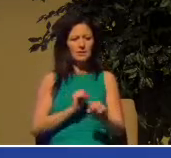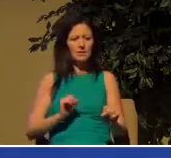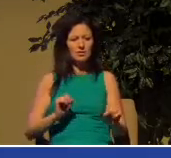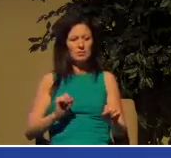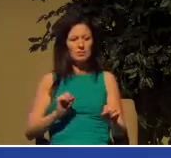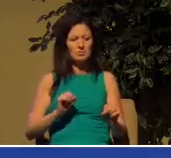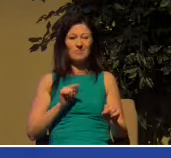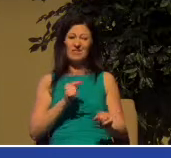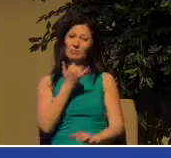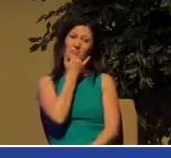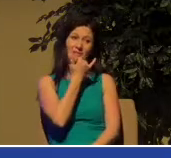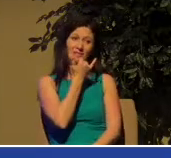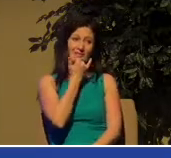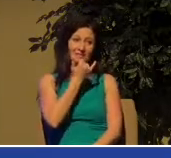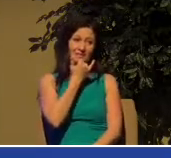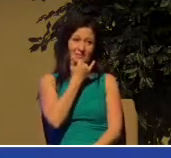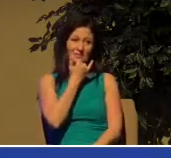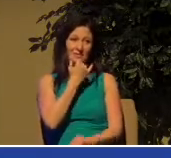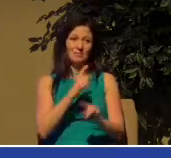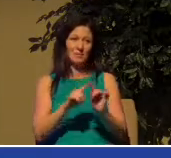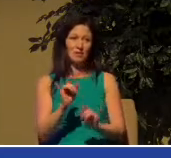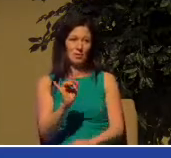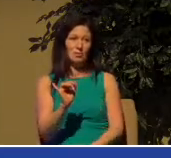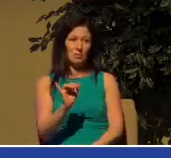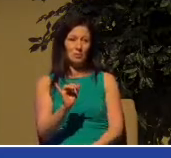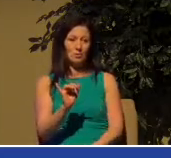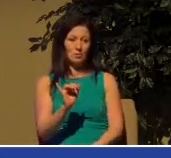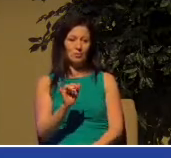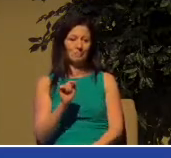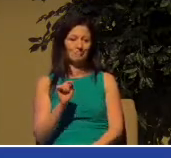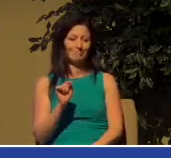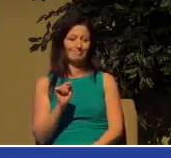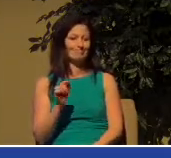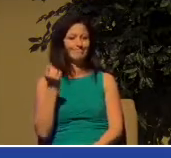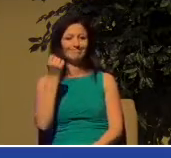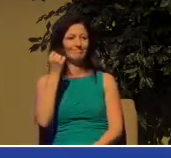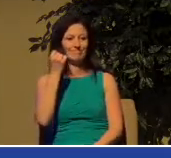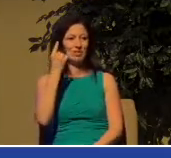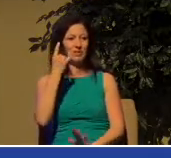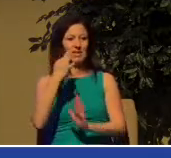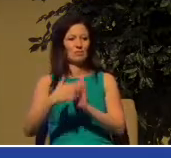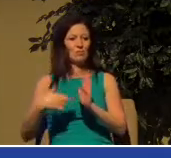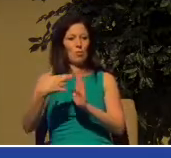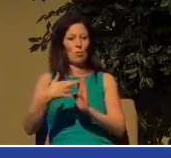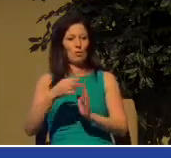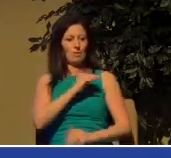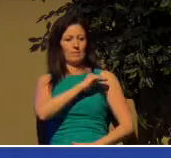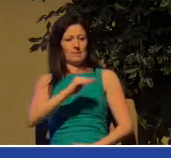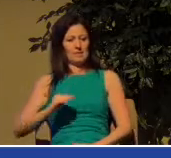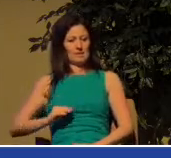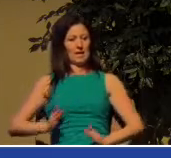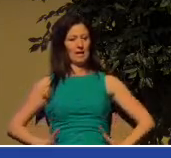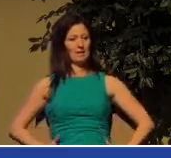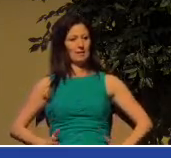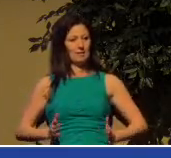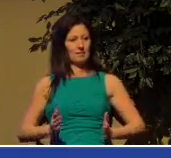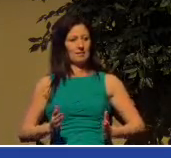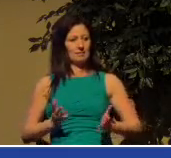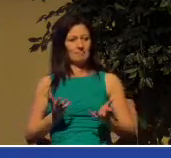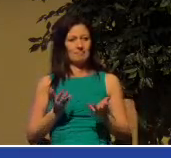were wrong about the role the Messiah played. They